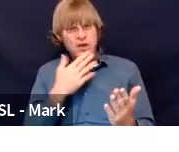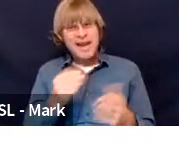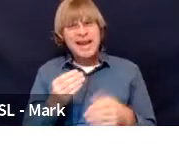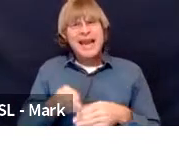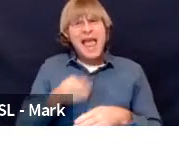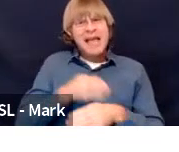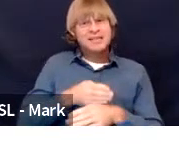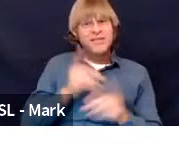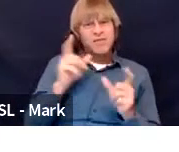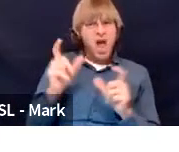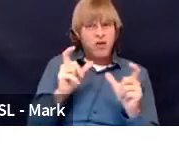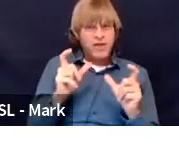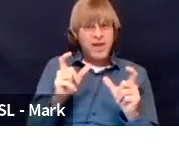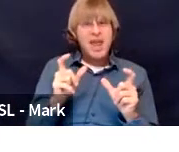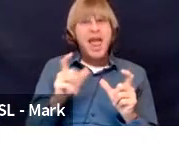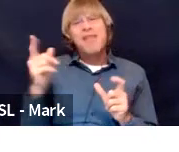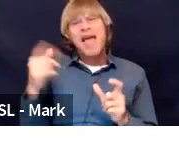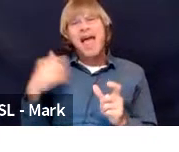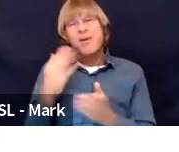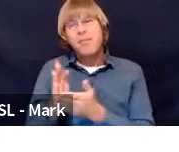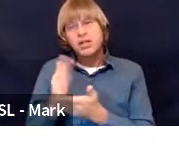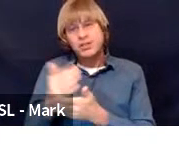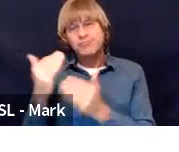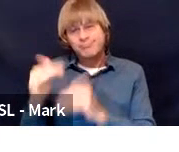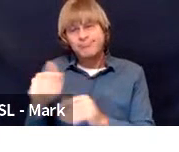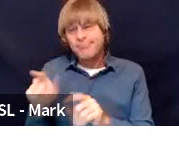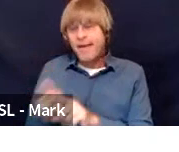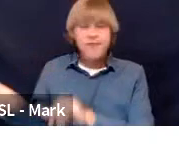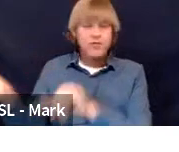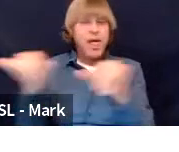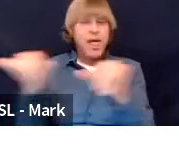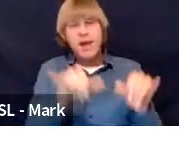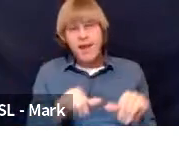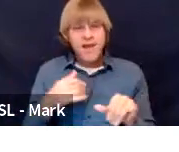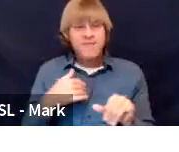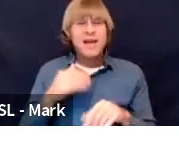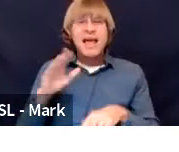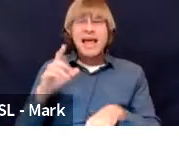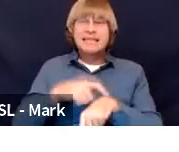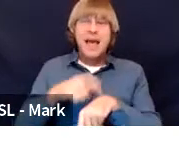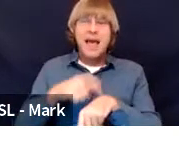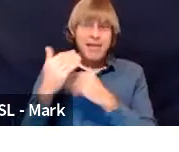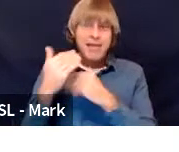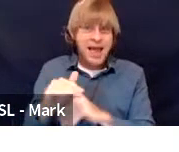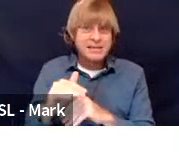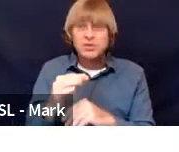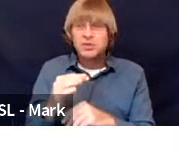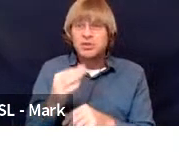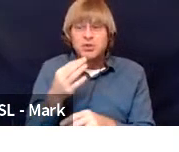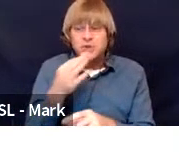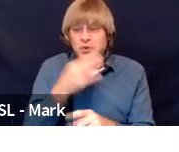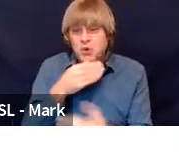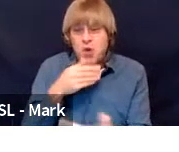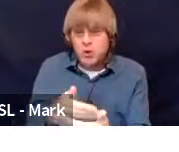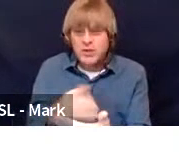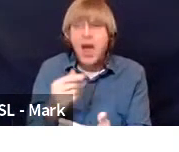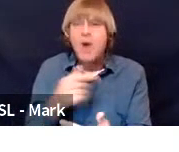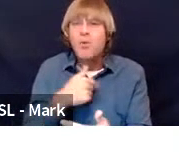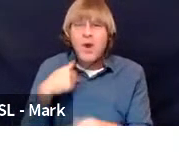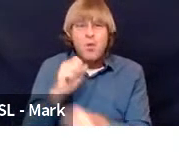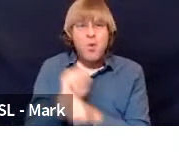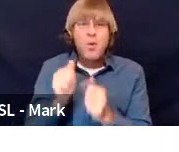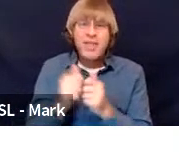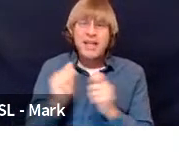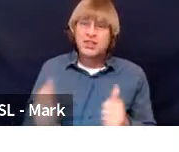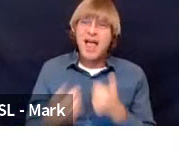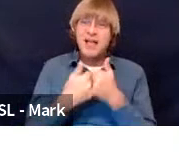the photography. Of course, they had a budget, like every client. Their timeline was super tight. And we were working with the challenge